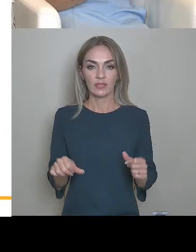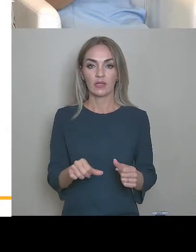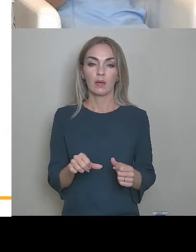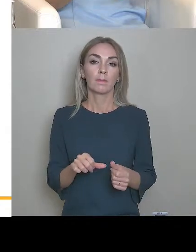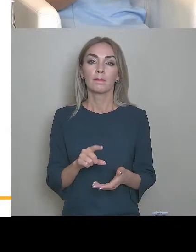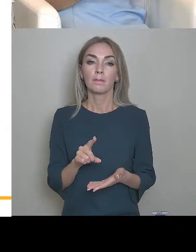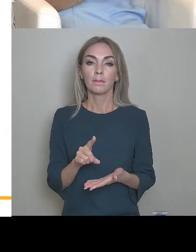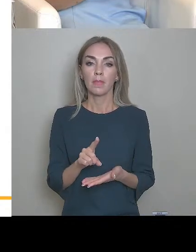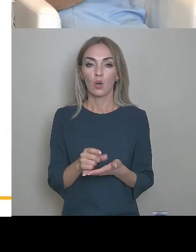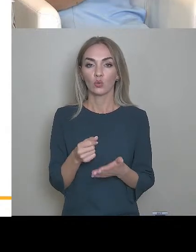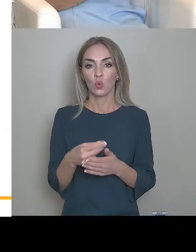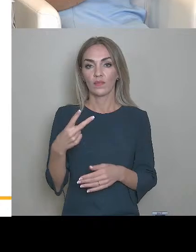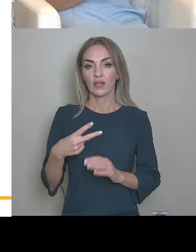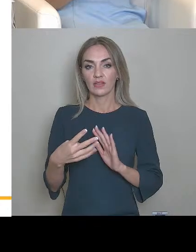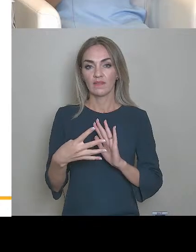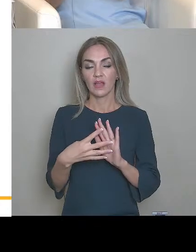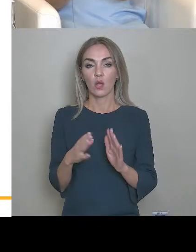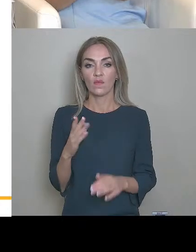TECs